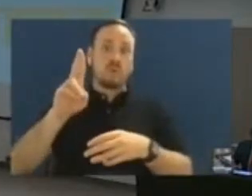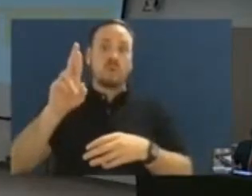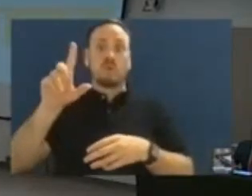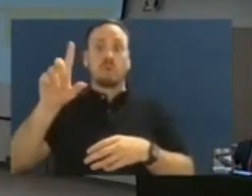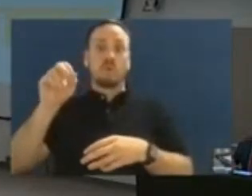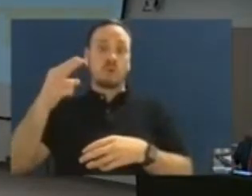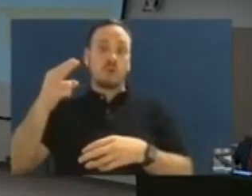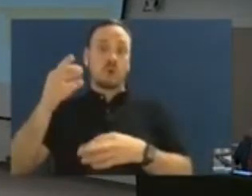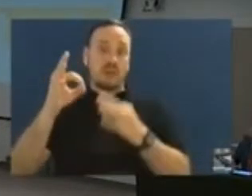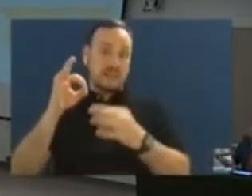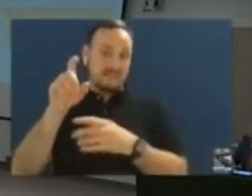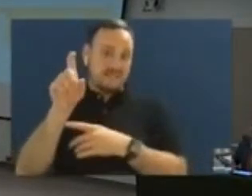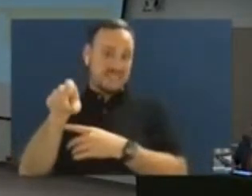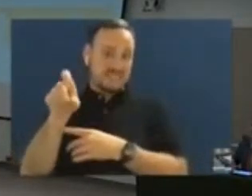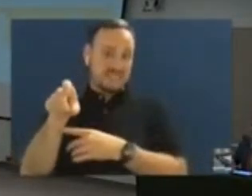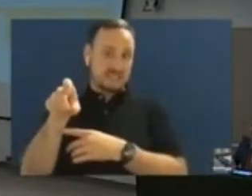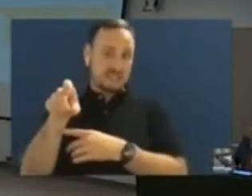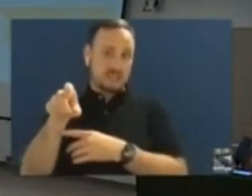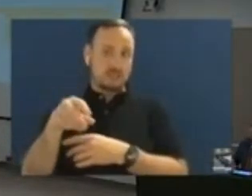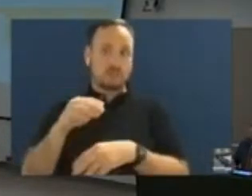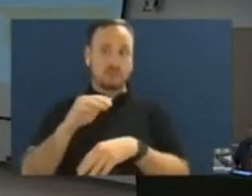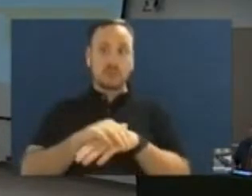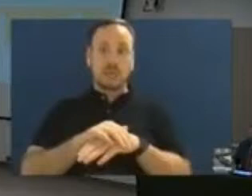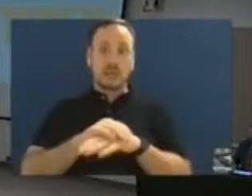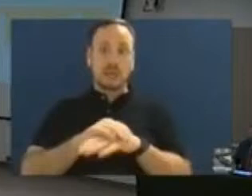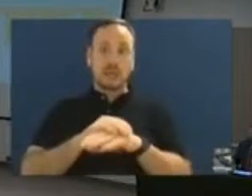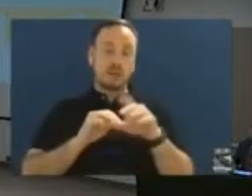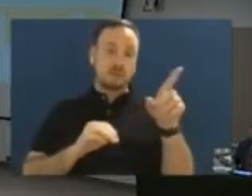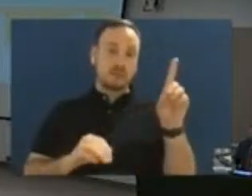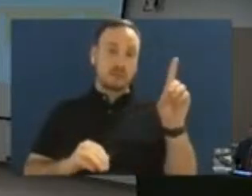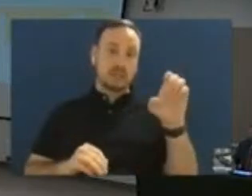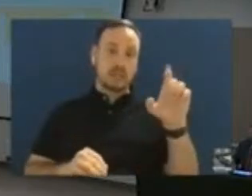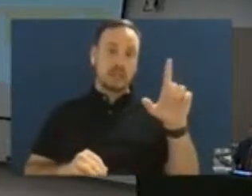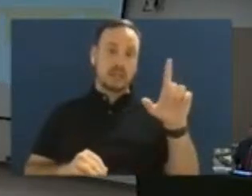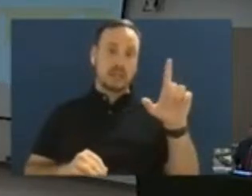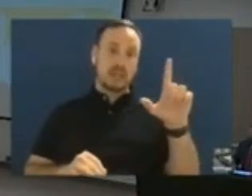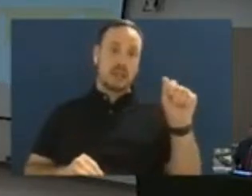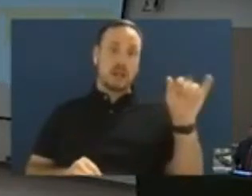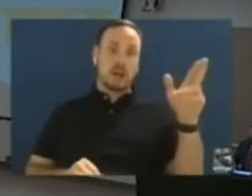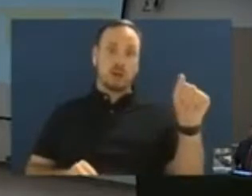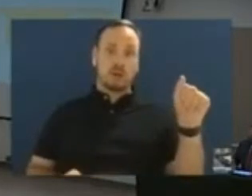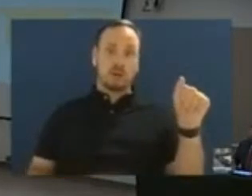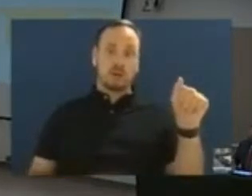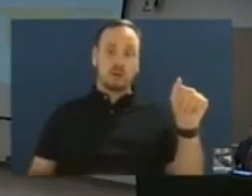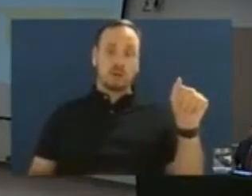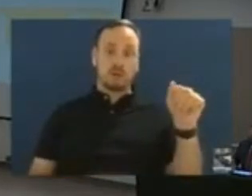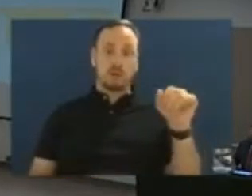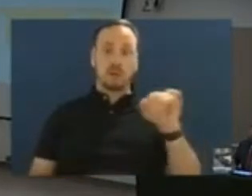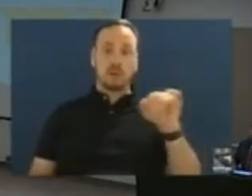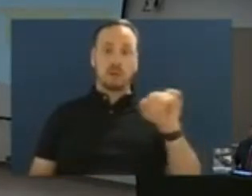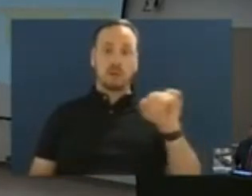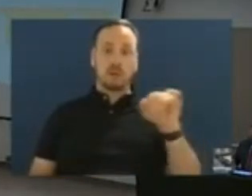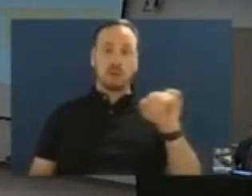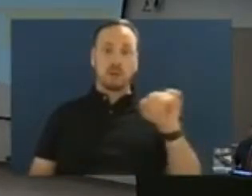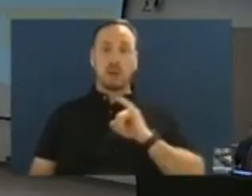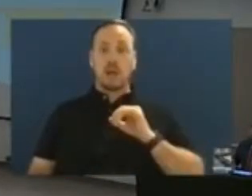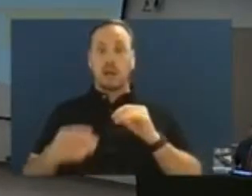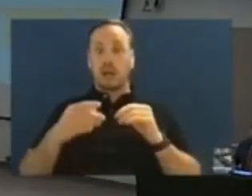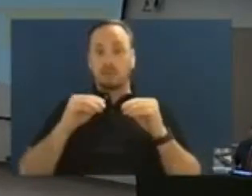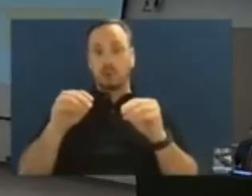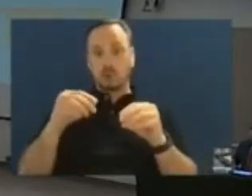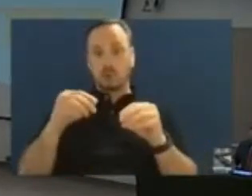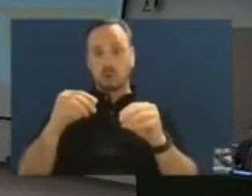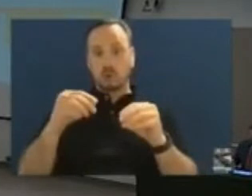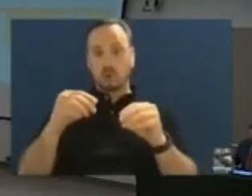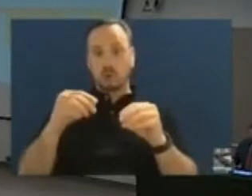Board Member Jennifer De La Hara to make the motion. Madam Chair, I move that we grant the superintendent the authority to